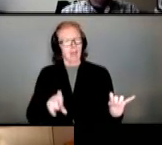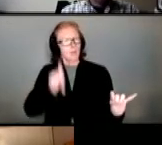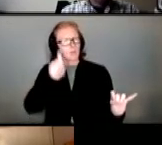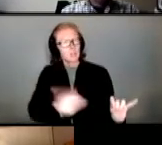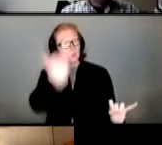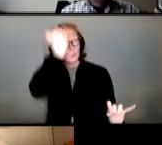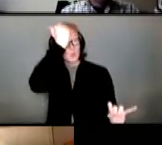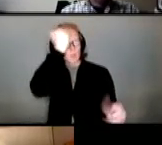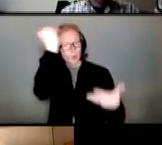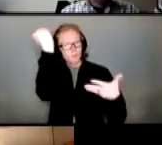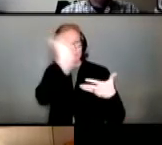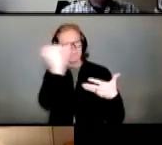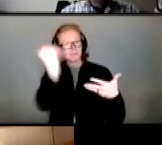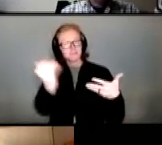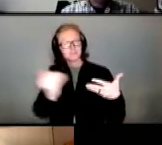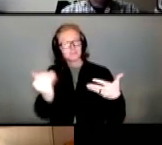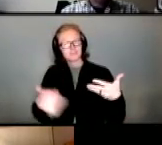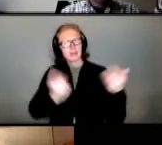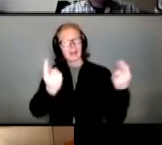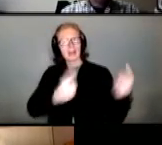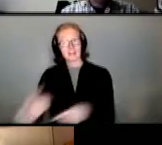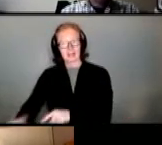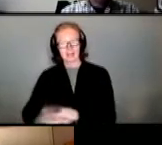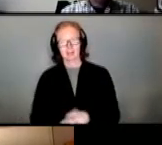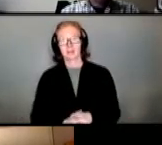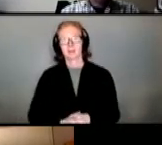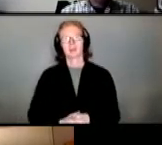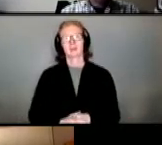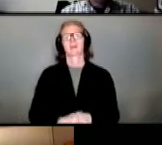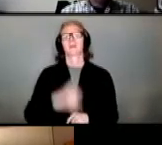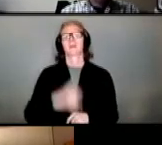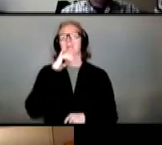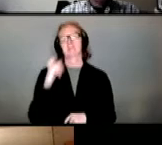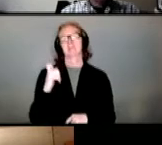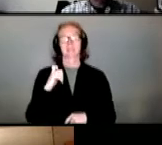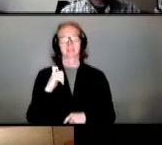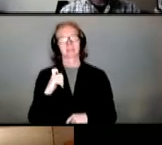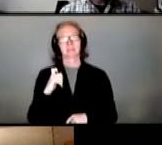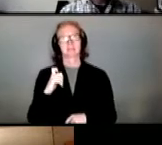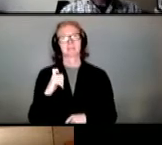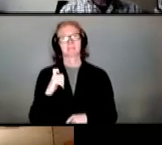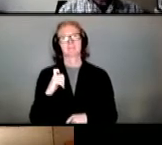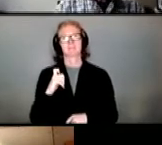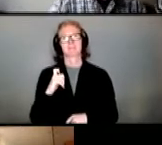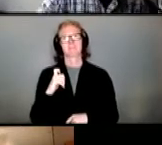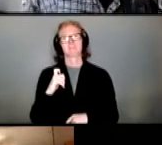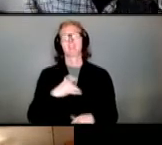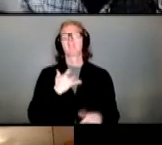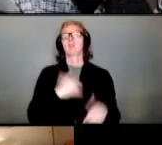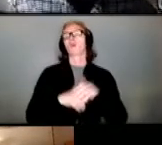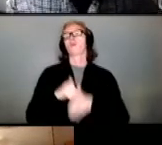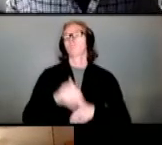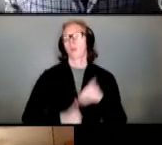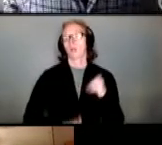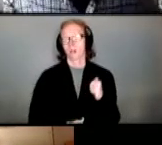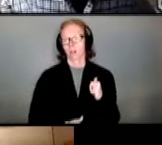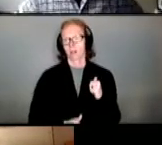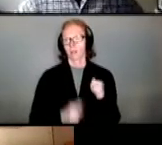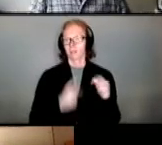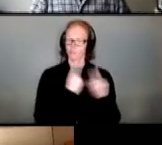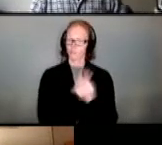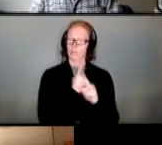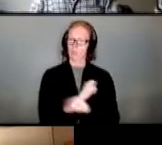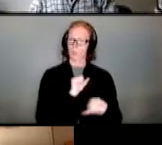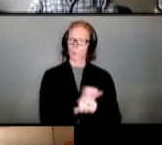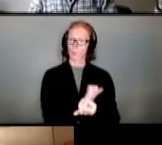know, because there is a certain type of comfort that the ordinary working